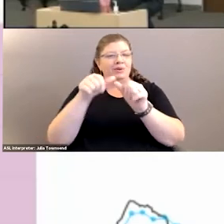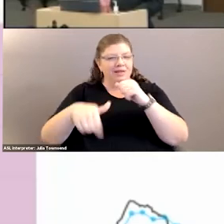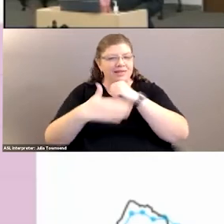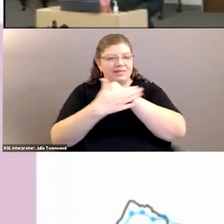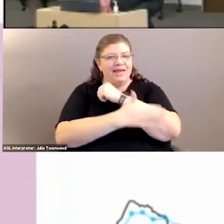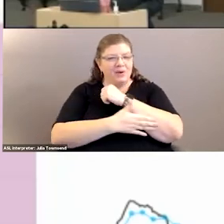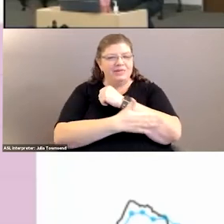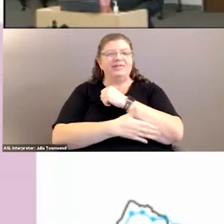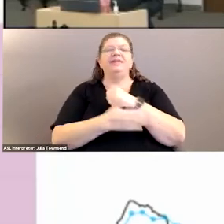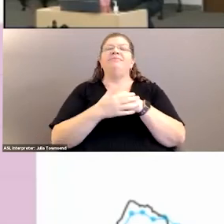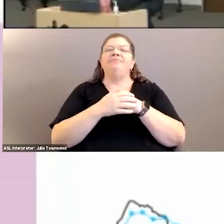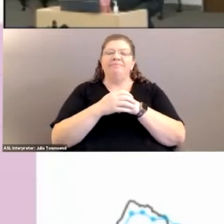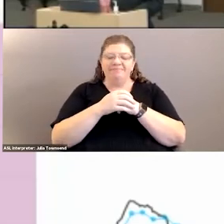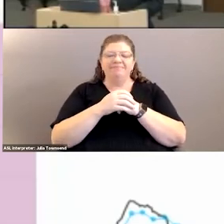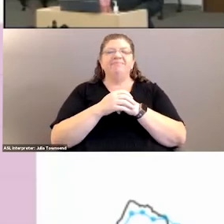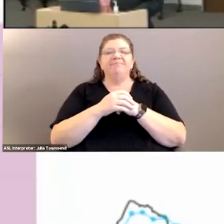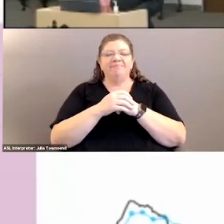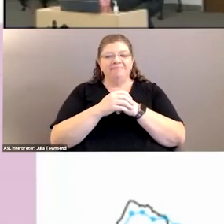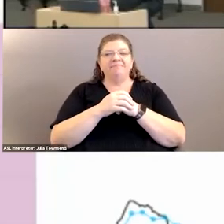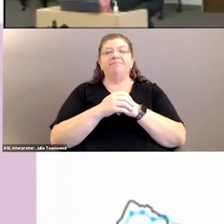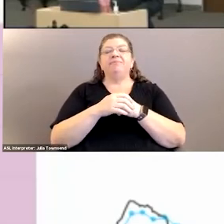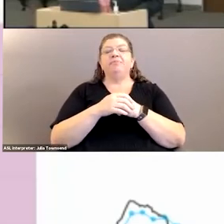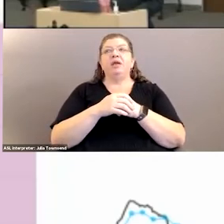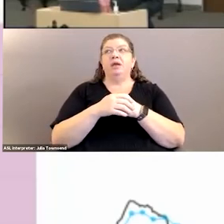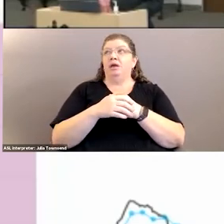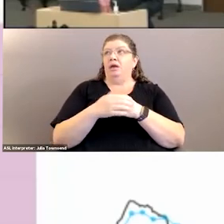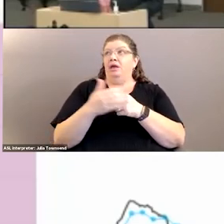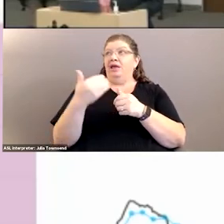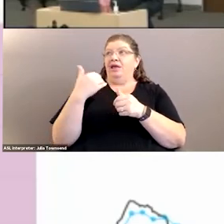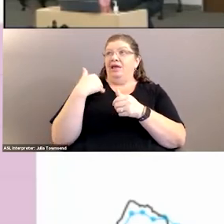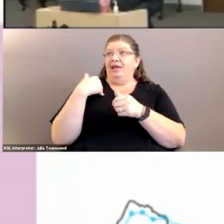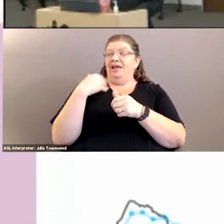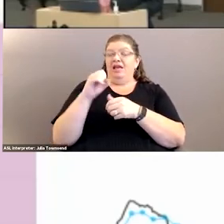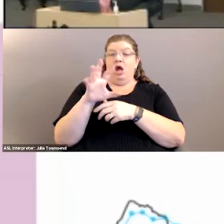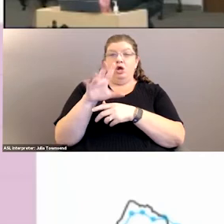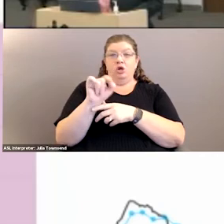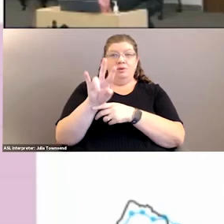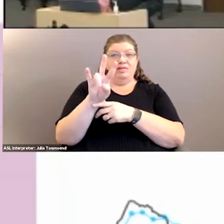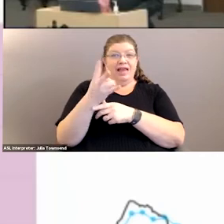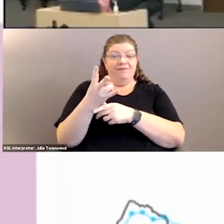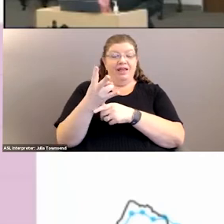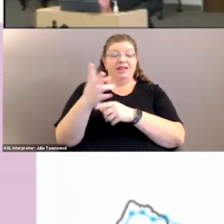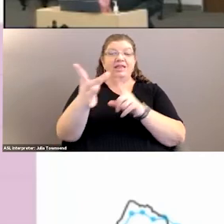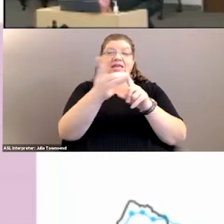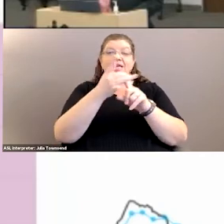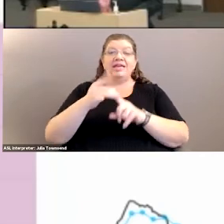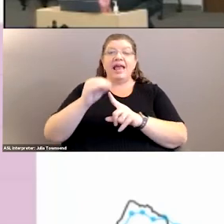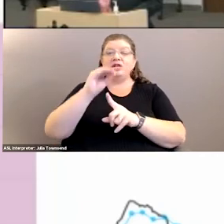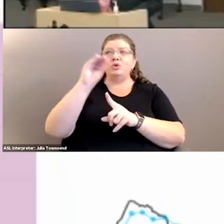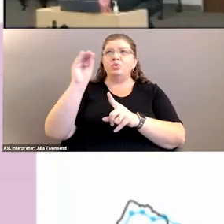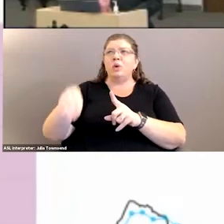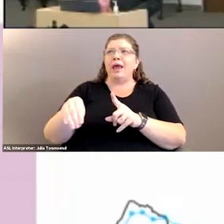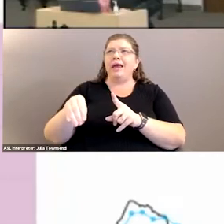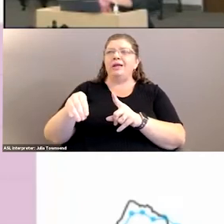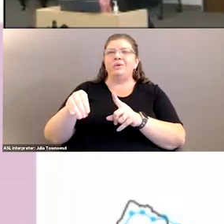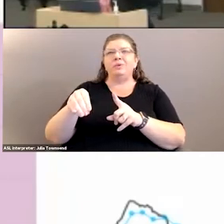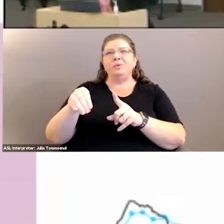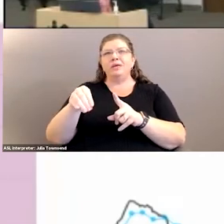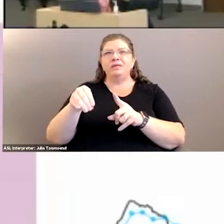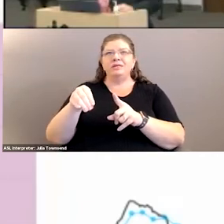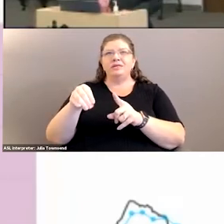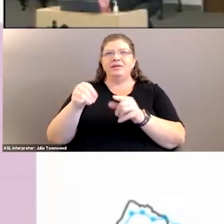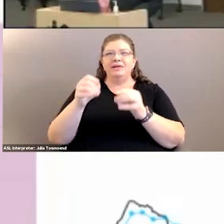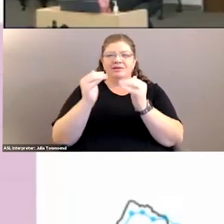um as of the 7th of october our case rate was just in